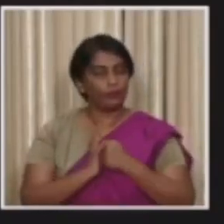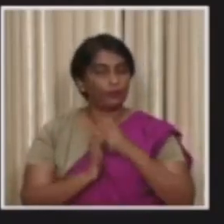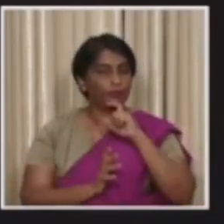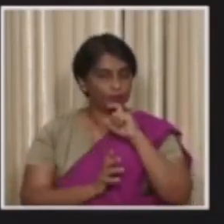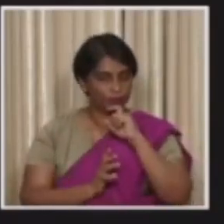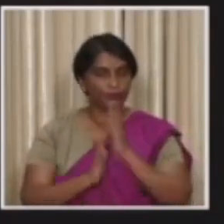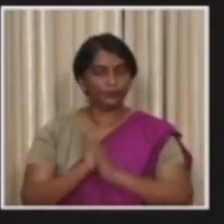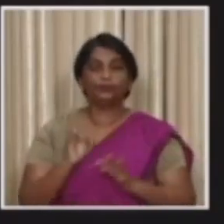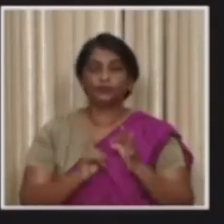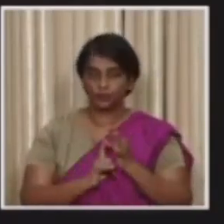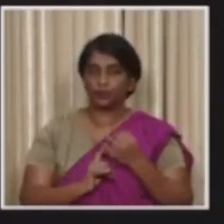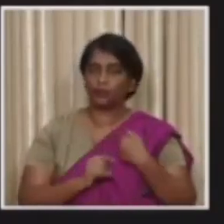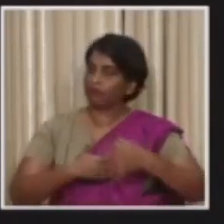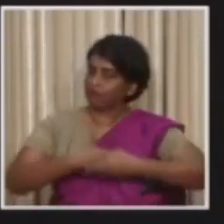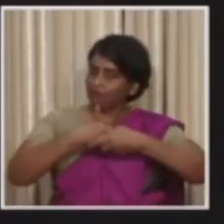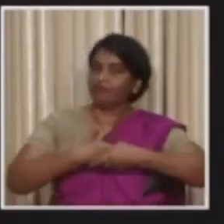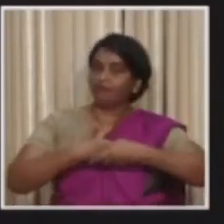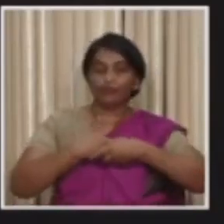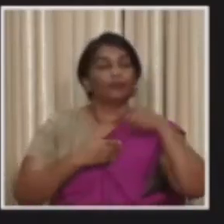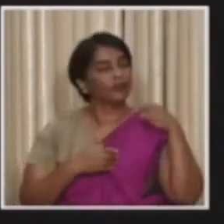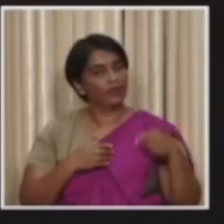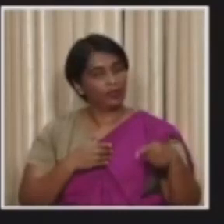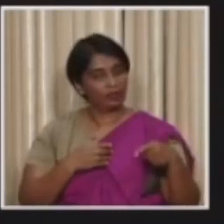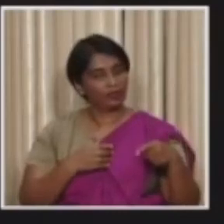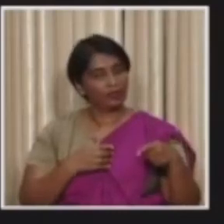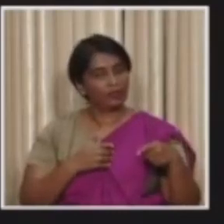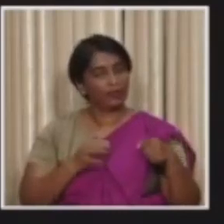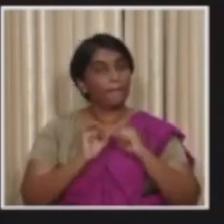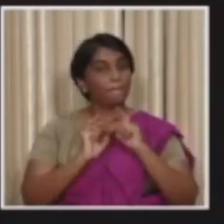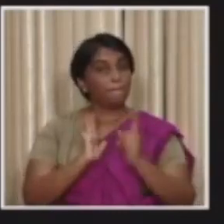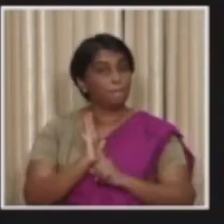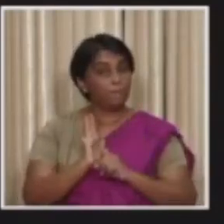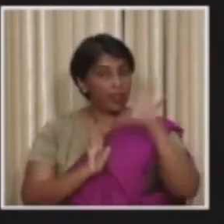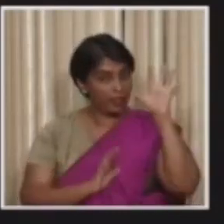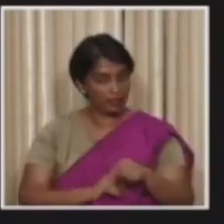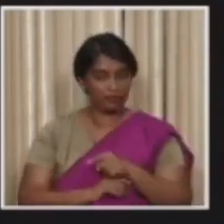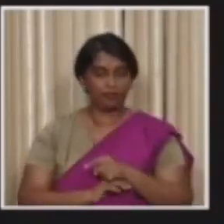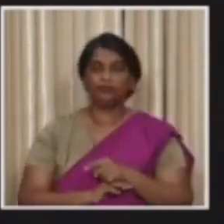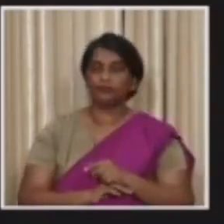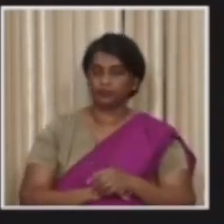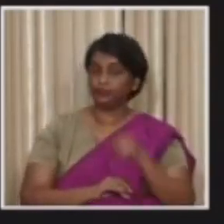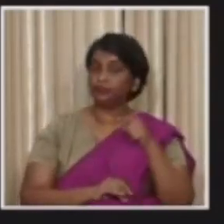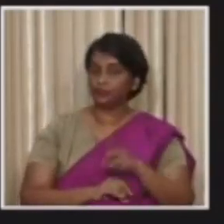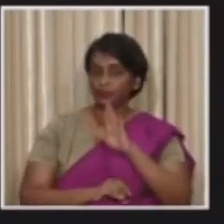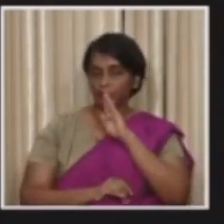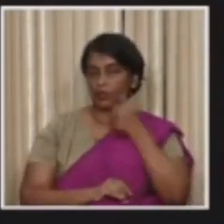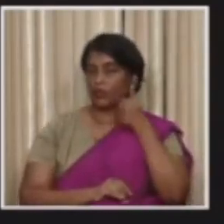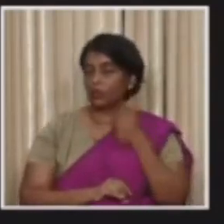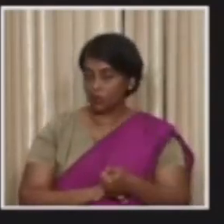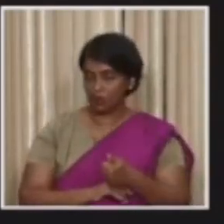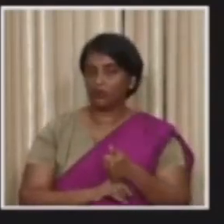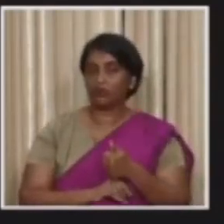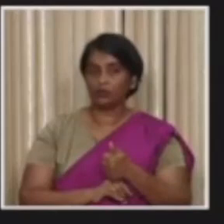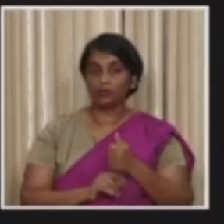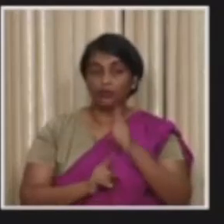in. And this will, of course, is a great step, first step towards fighting